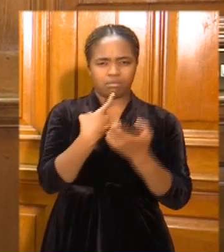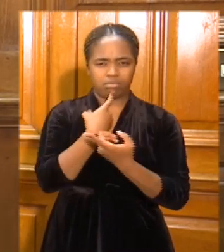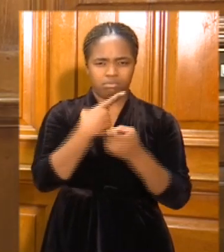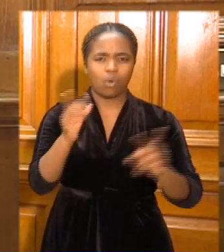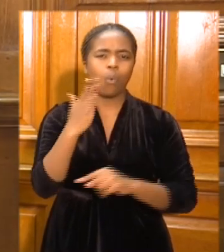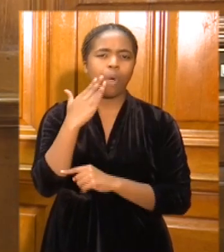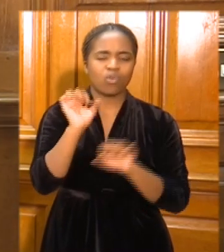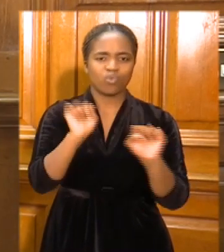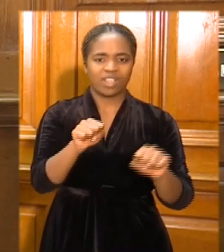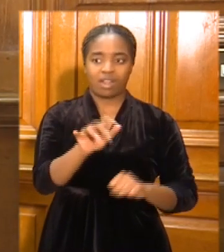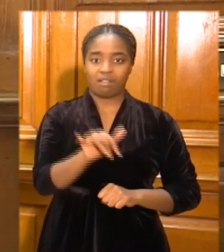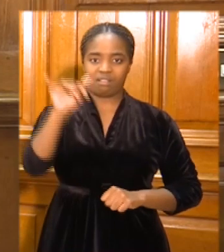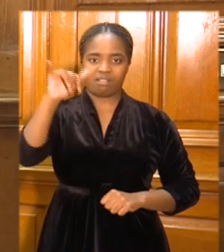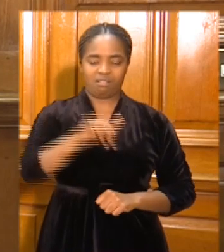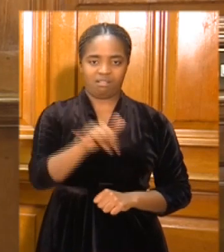announced.